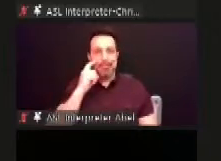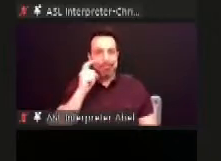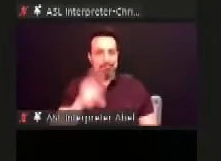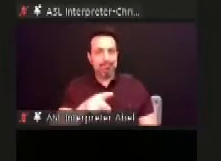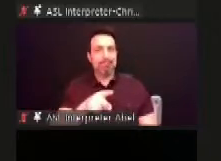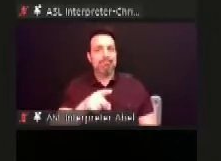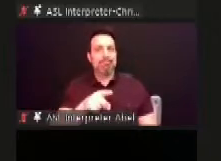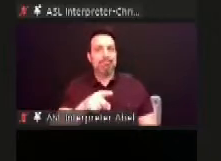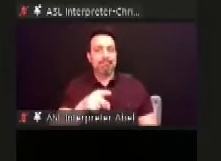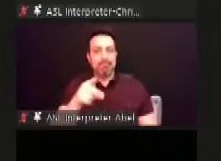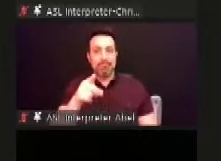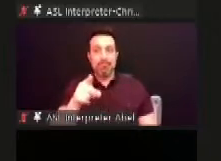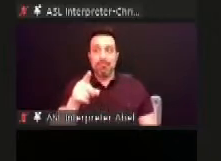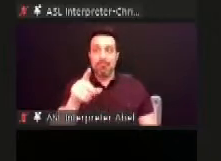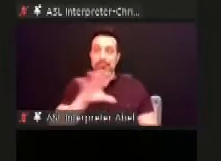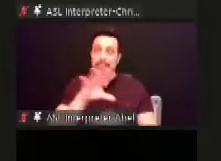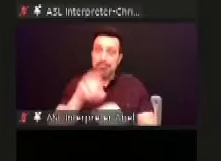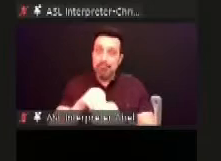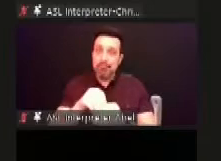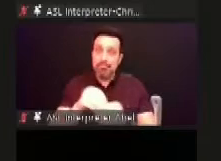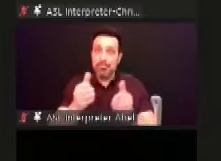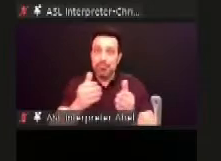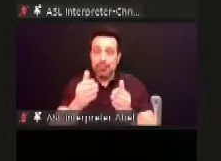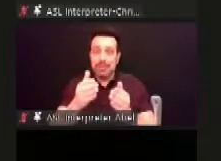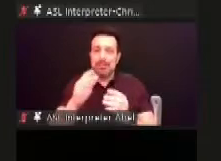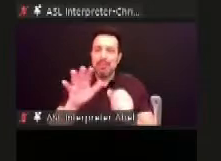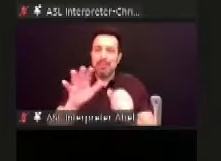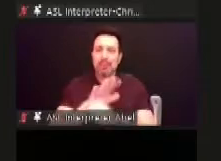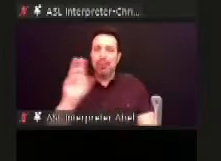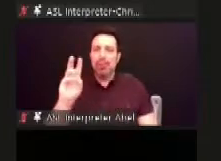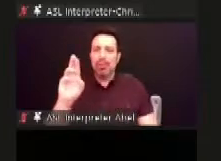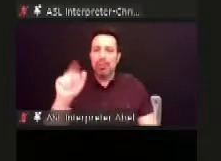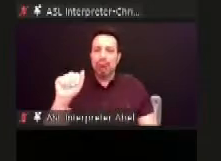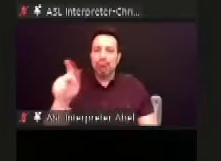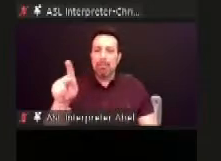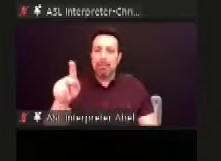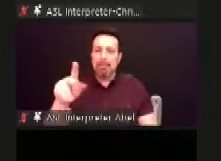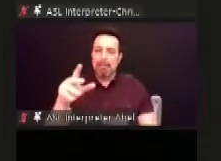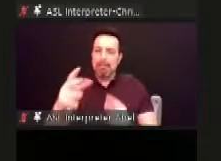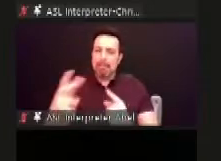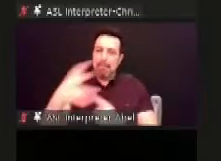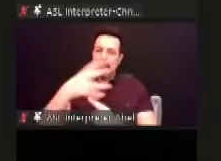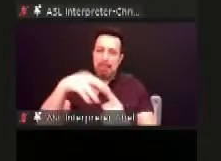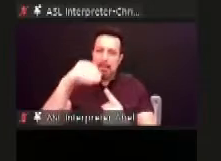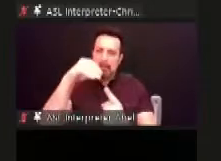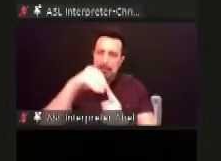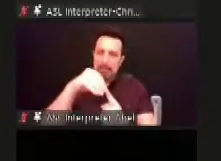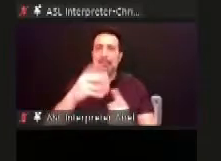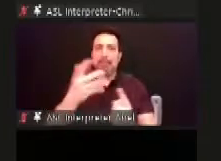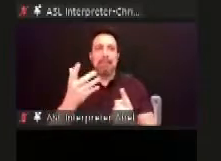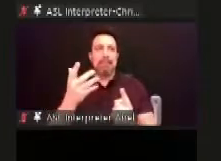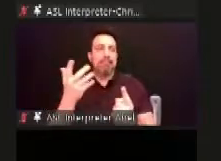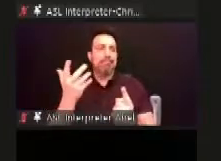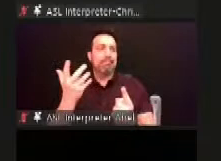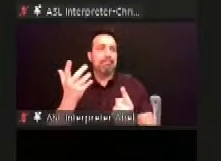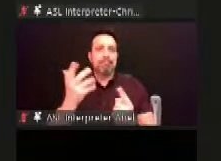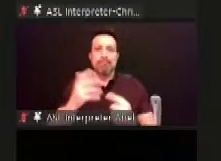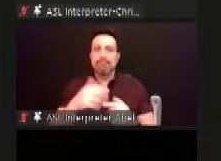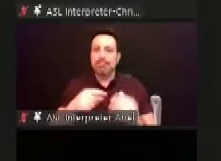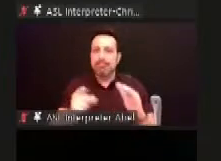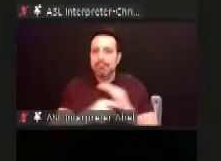you wrap services around individuals to help them navigate and access housing resources and help them